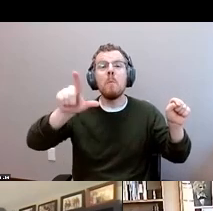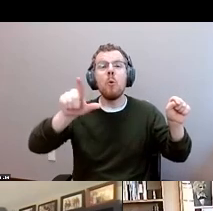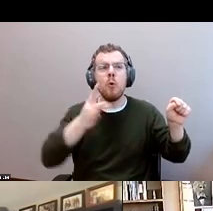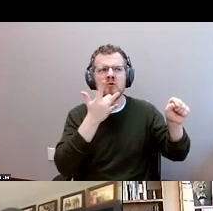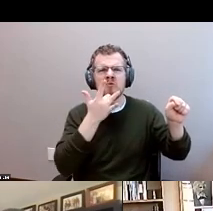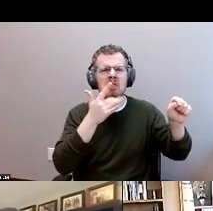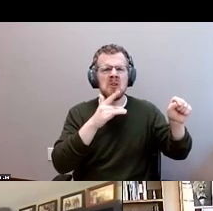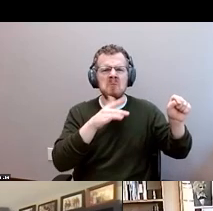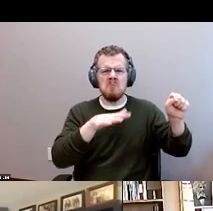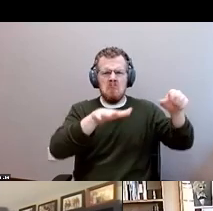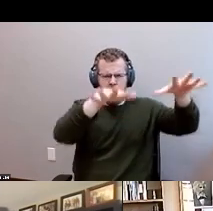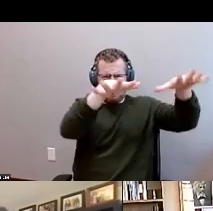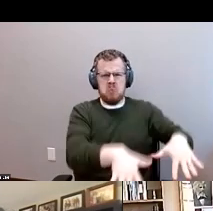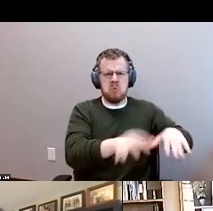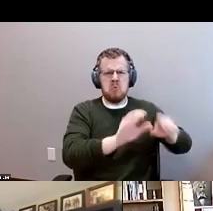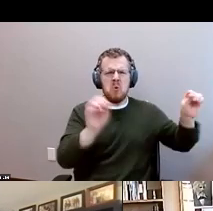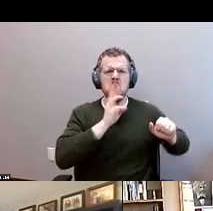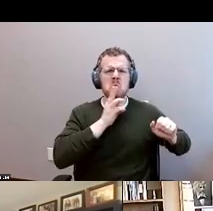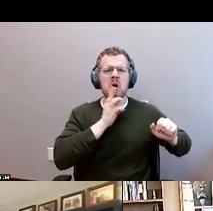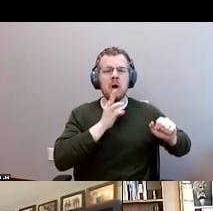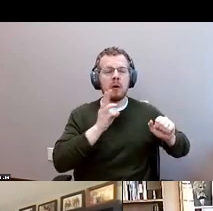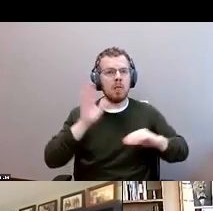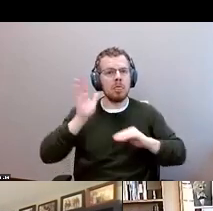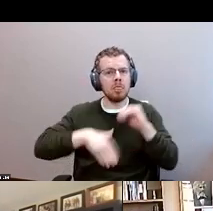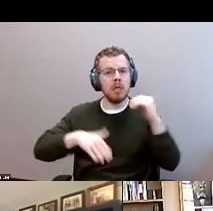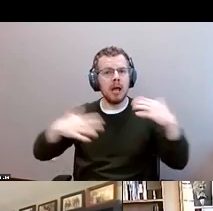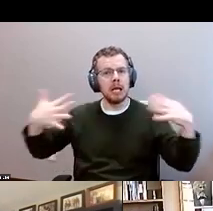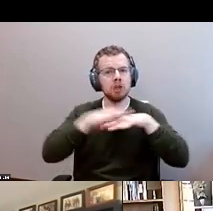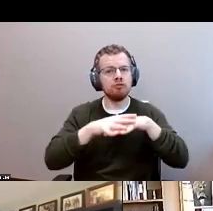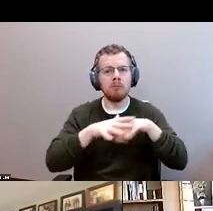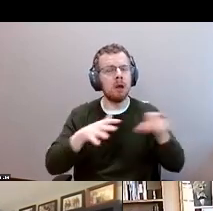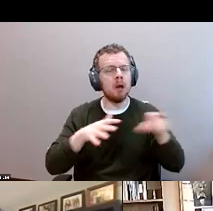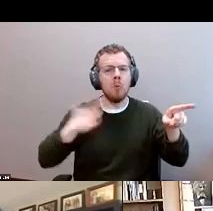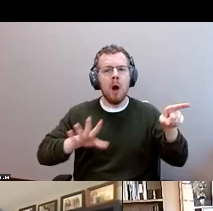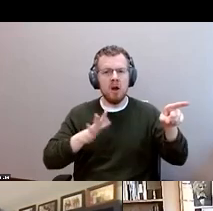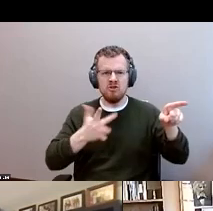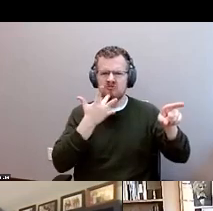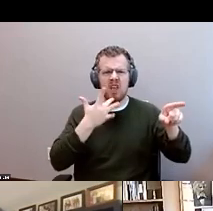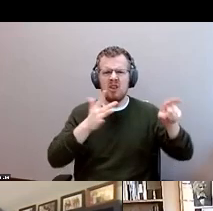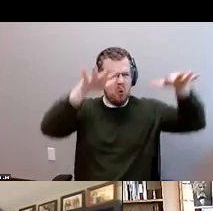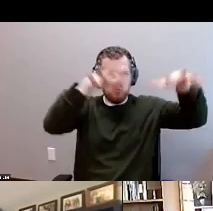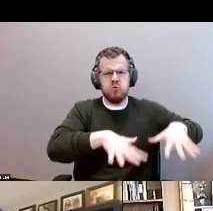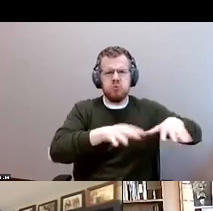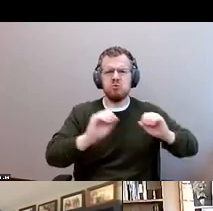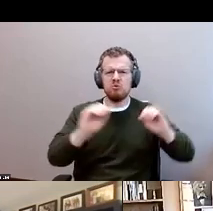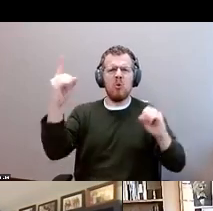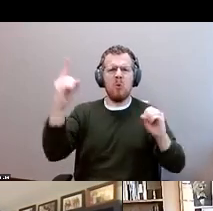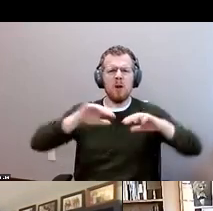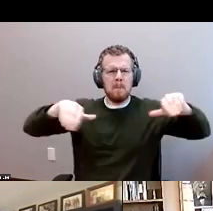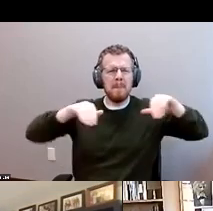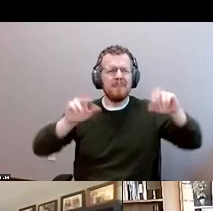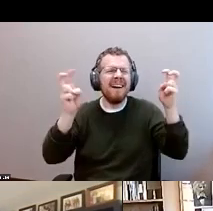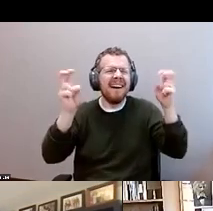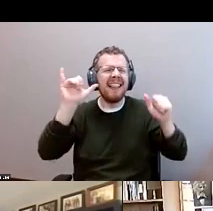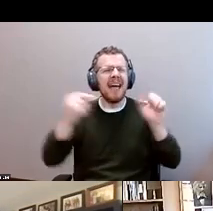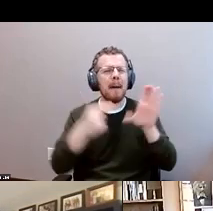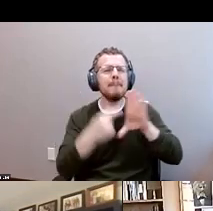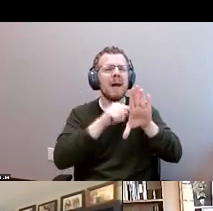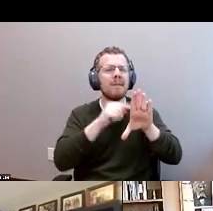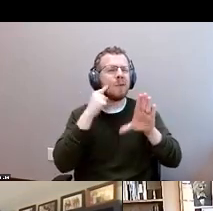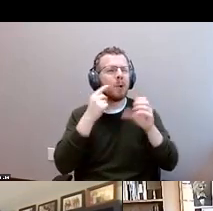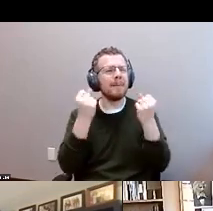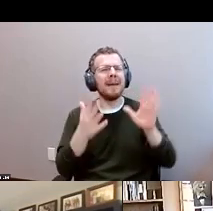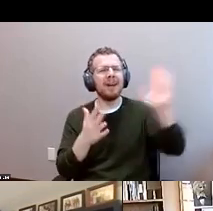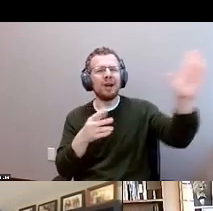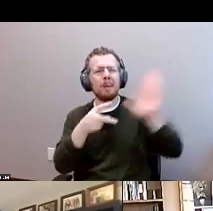pool so that no one could swim, right? And that's a metaphor for a whole host of policies. And so you have to think about